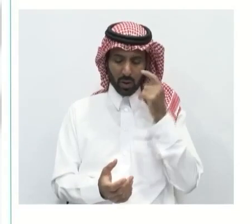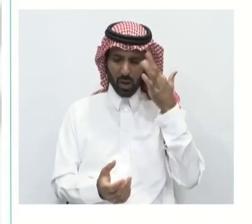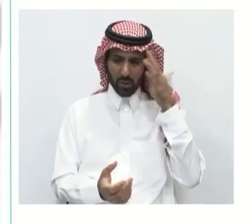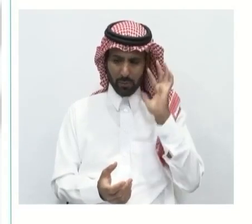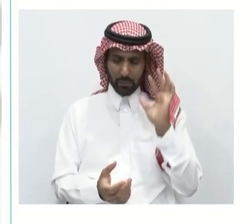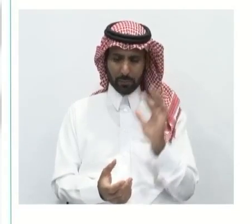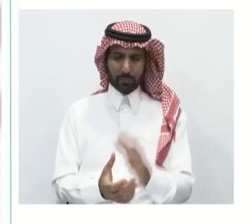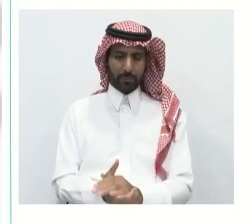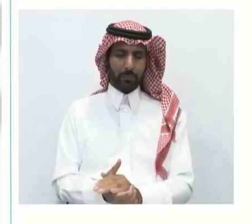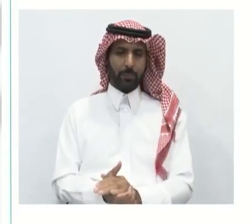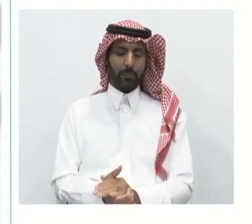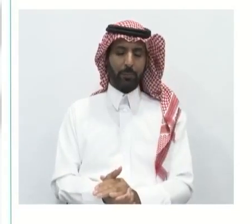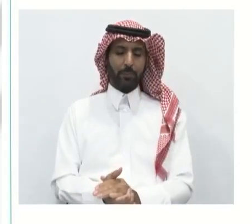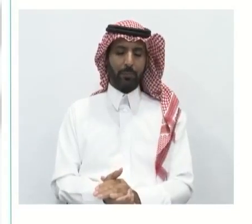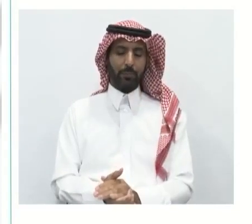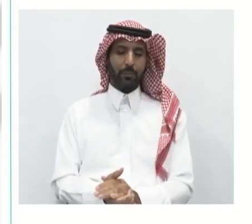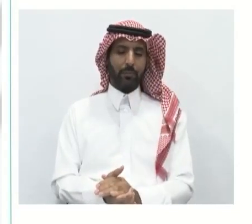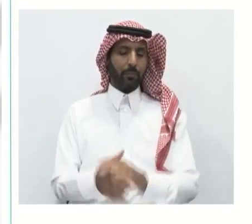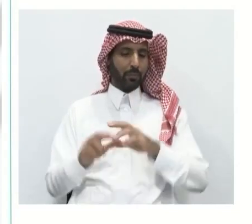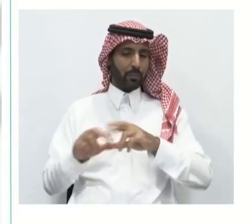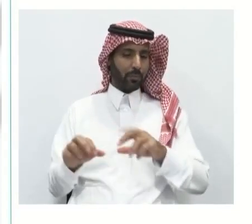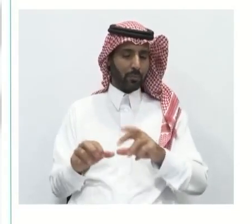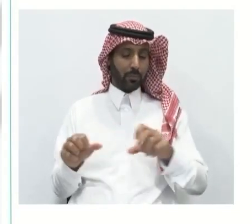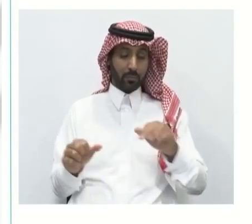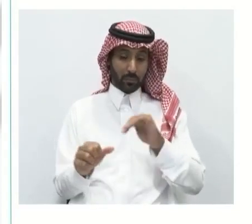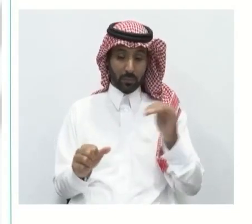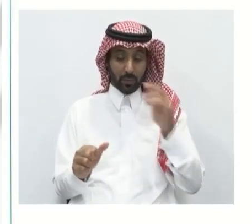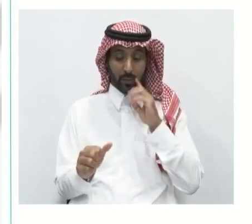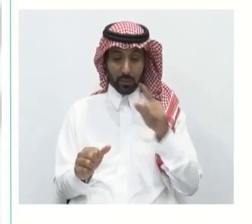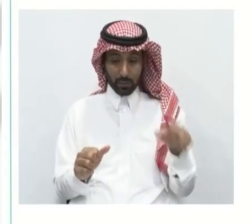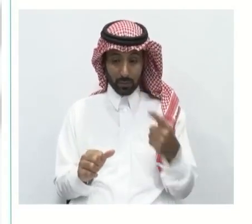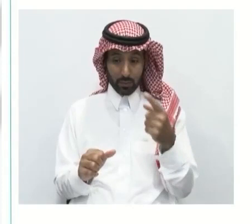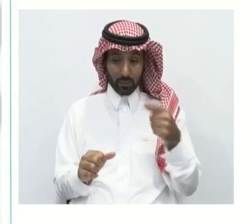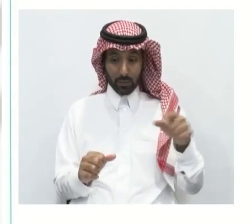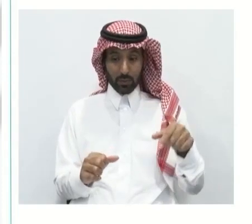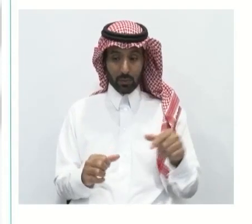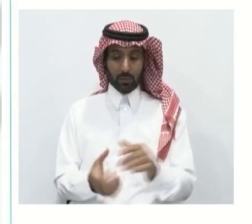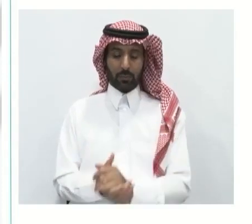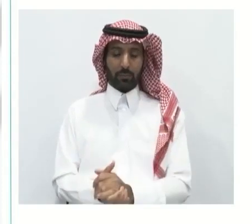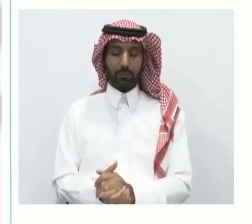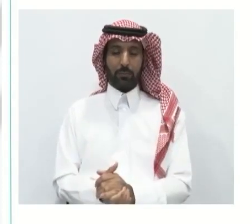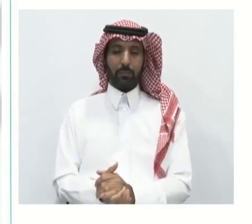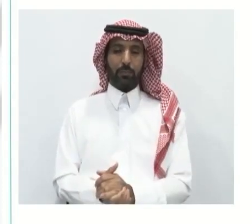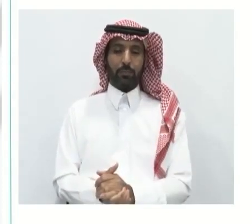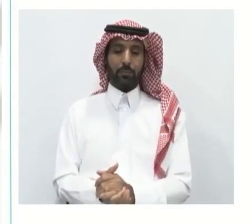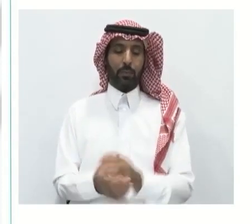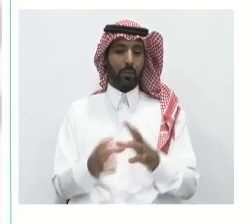bit. Find out whether a sentence is true or false. We'll be answering true or false. Find out